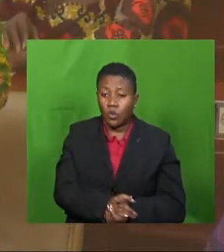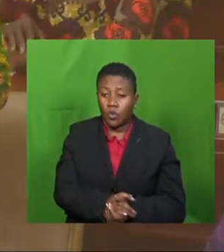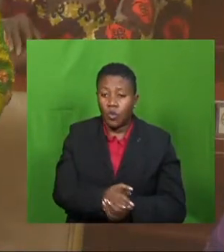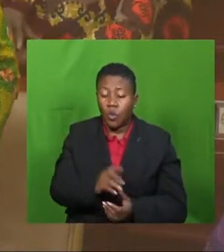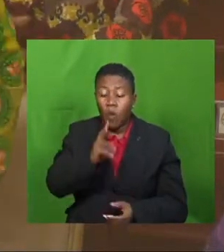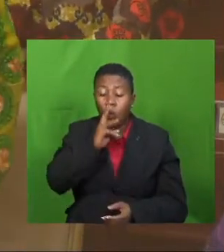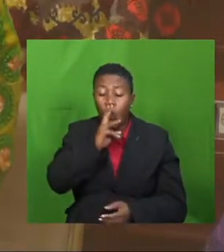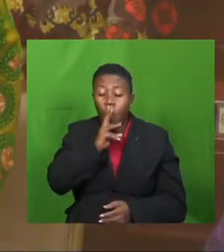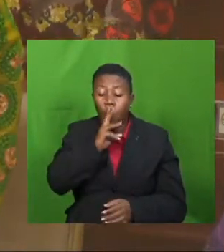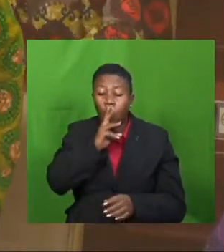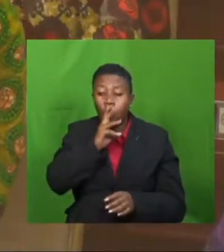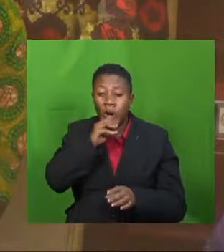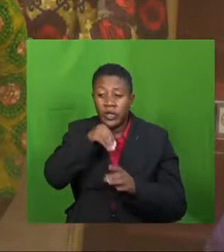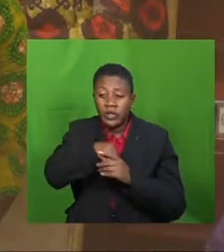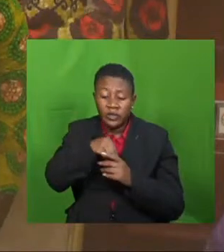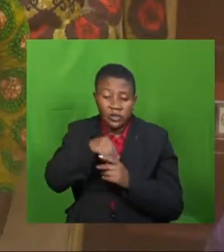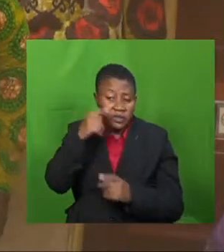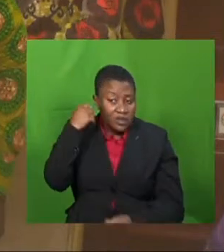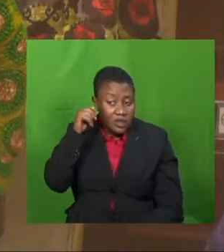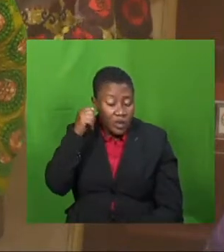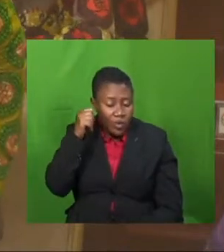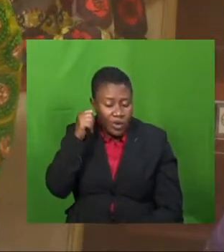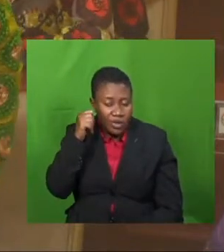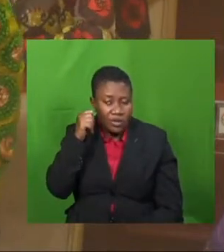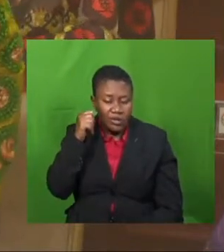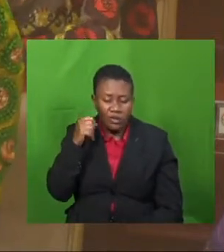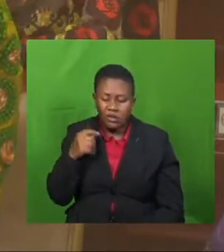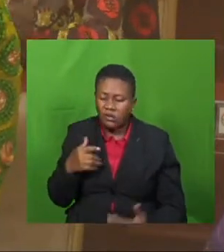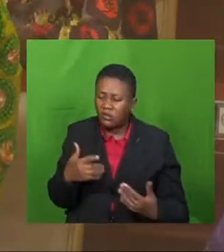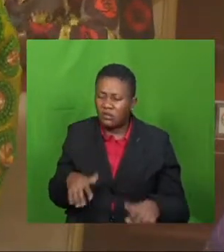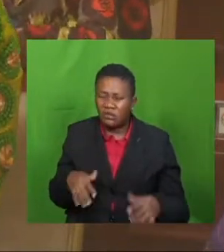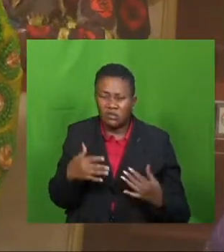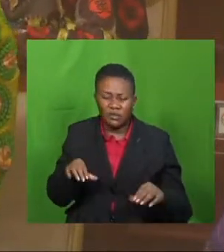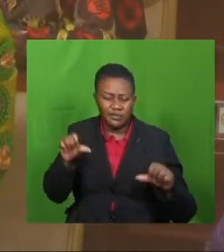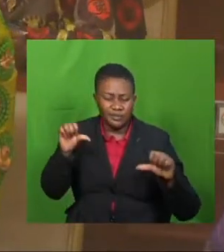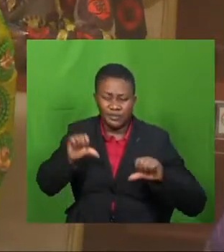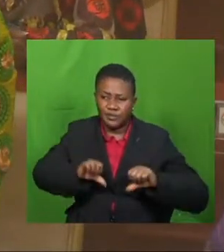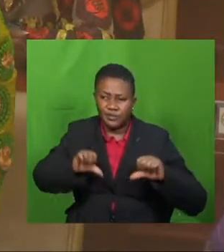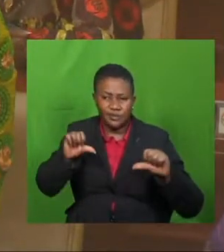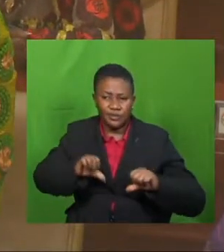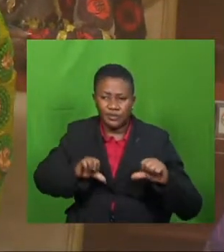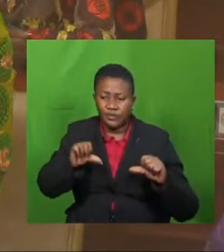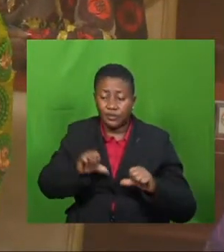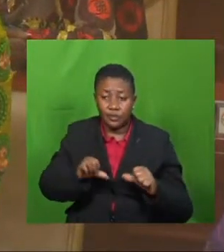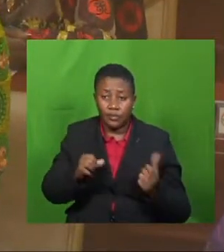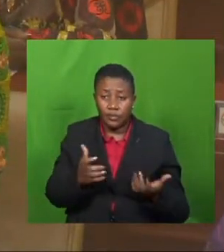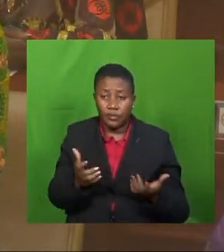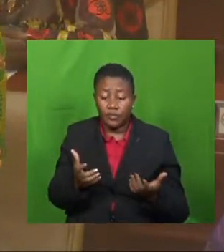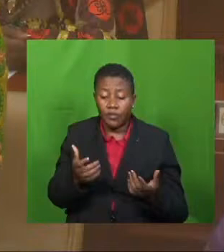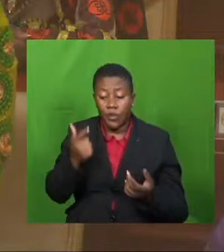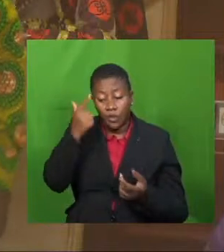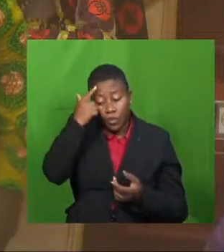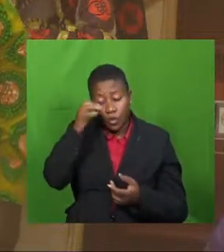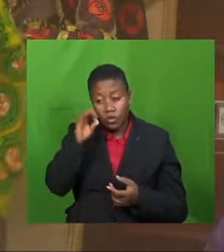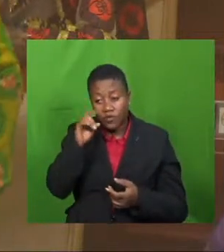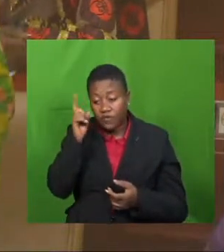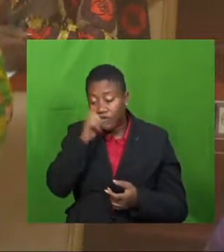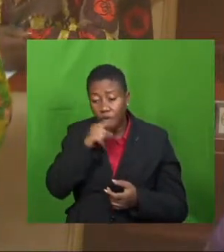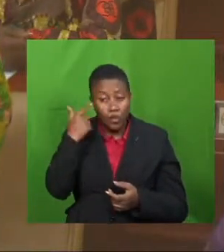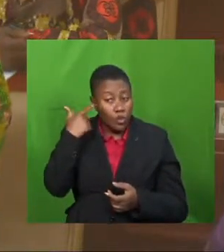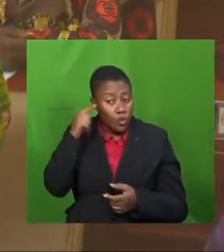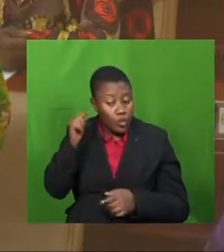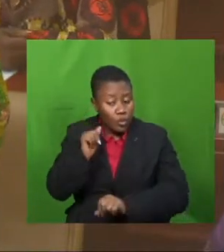the years has suffered so much from environmental degradation, activities of Galamsey, and